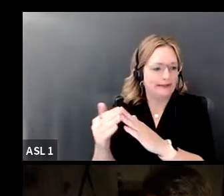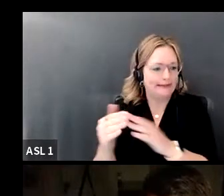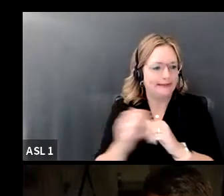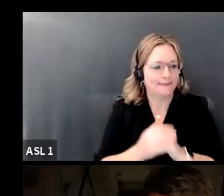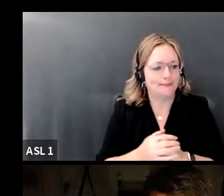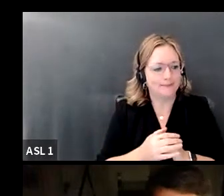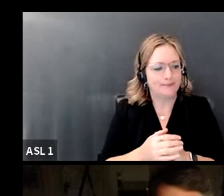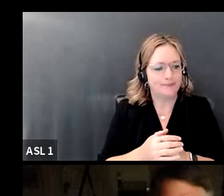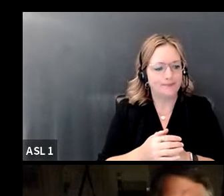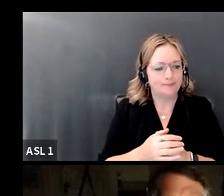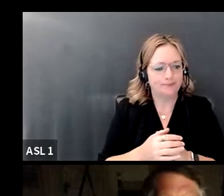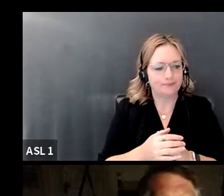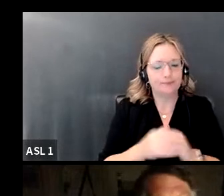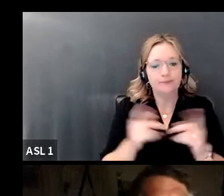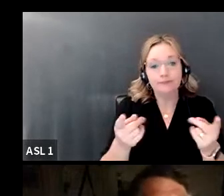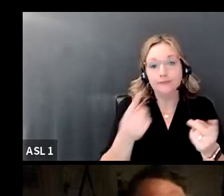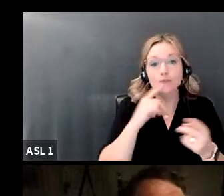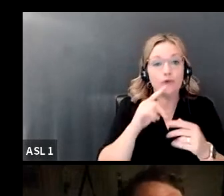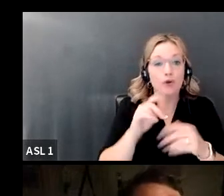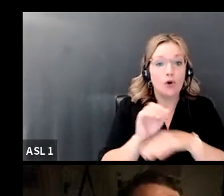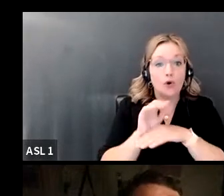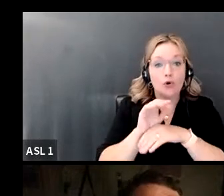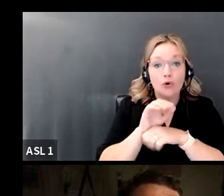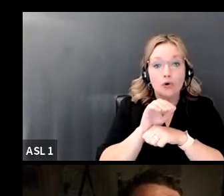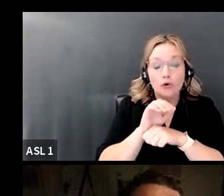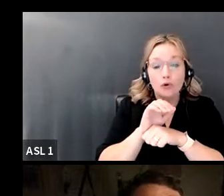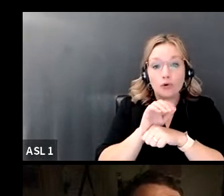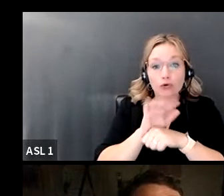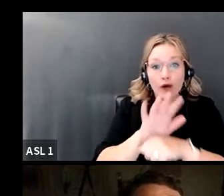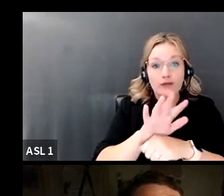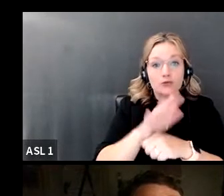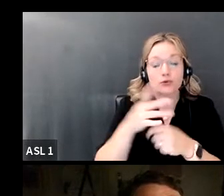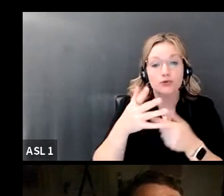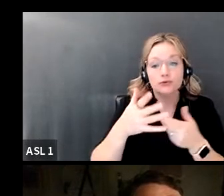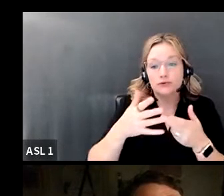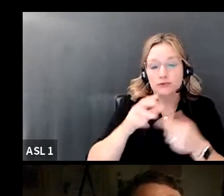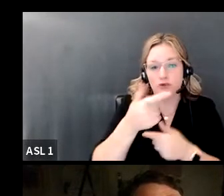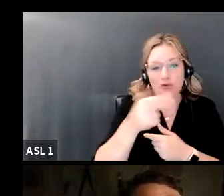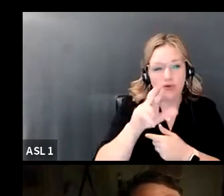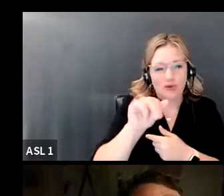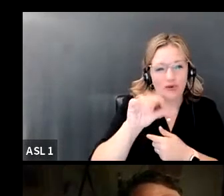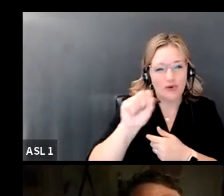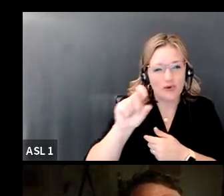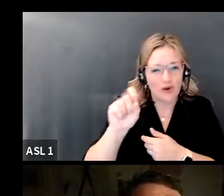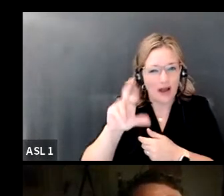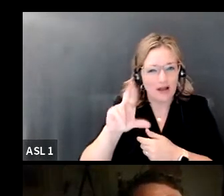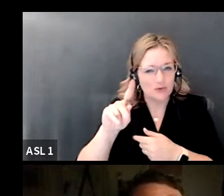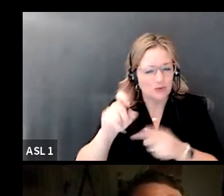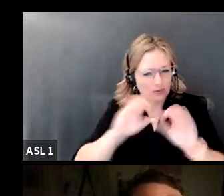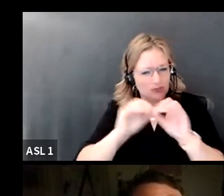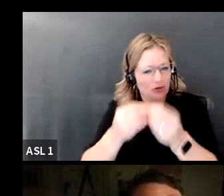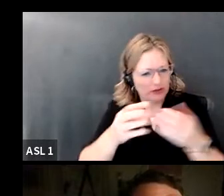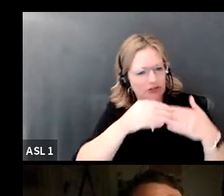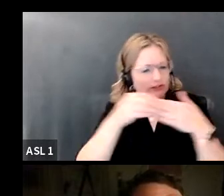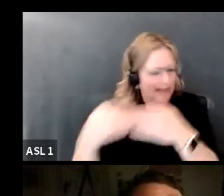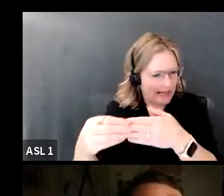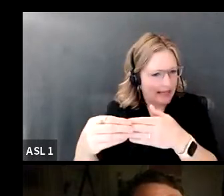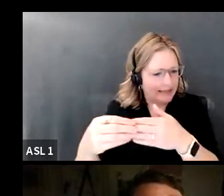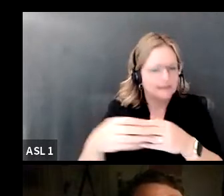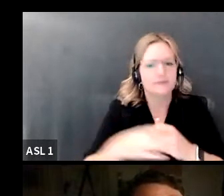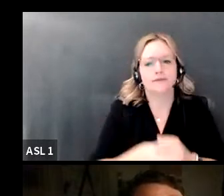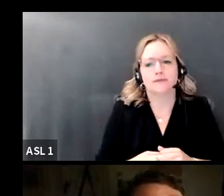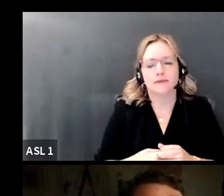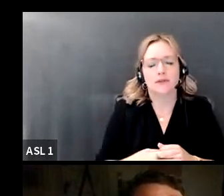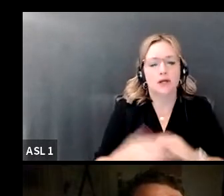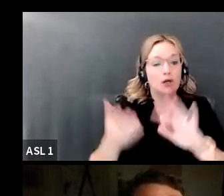preferably by grassroots organizations led by racialized individuals and by community we